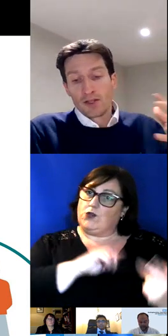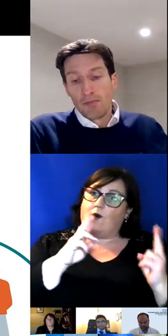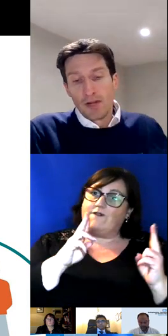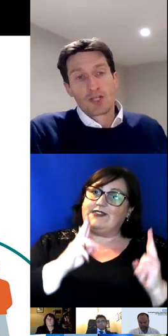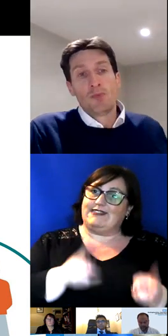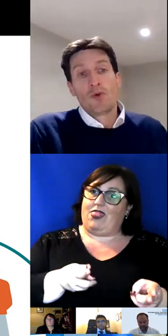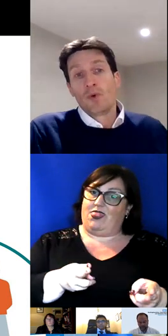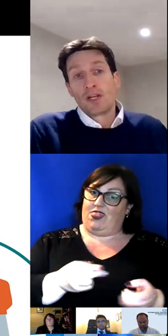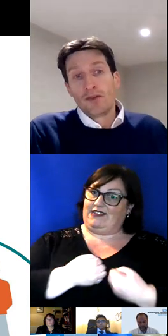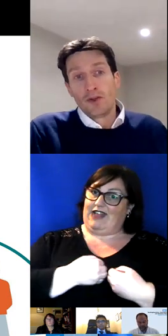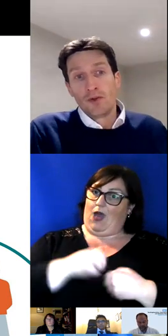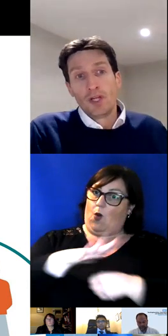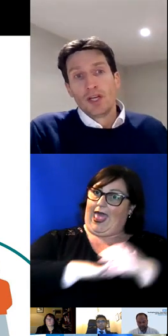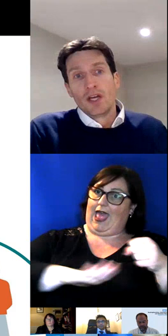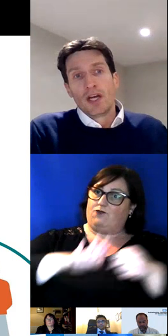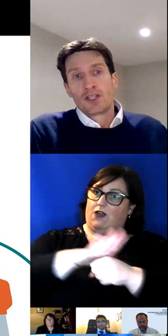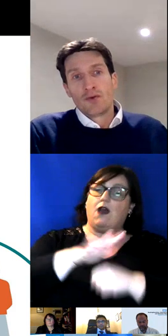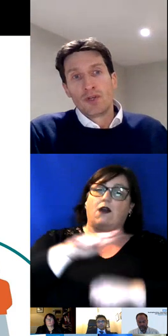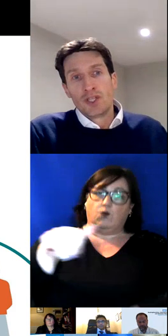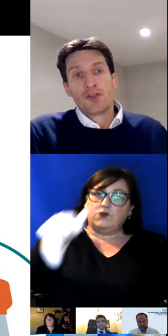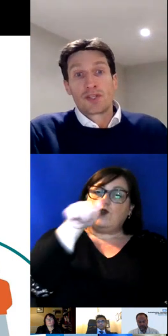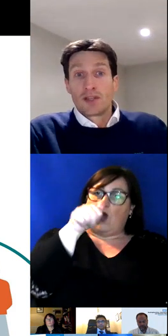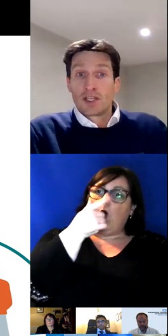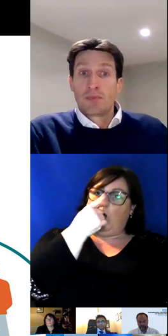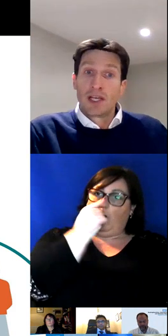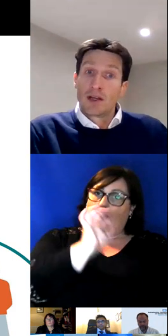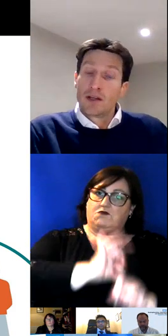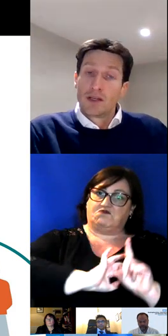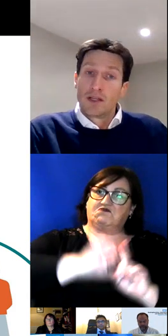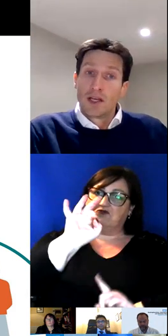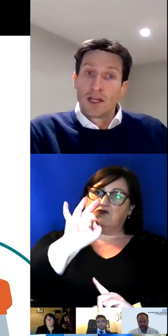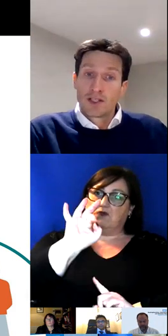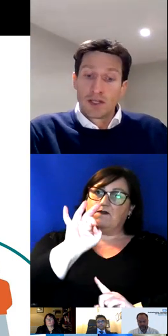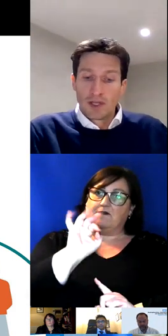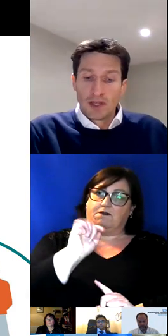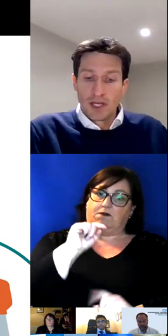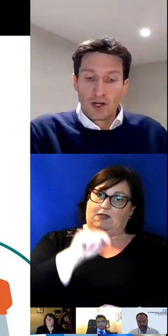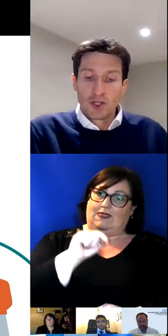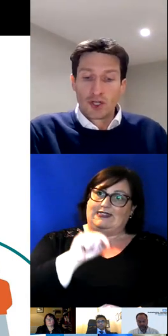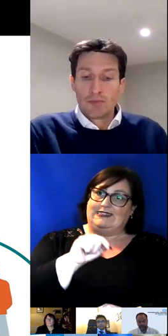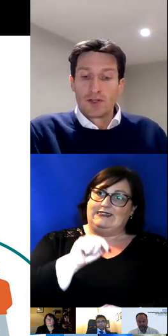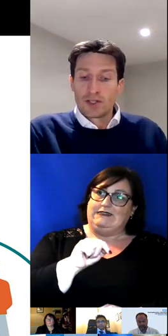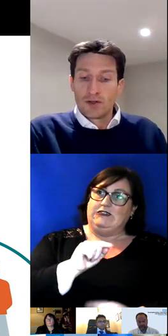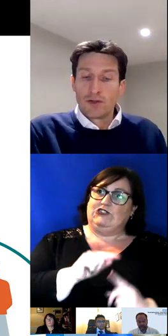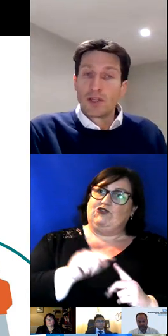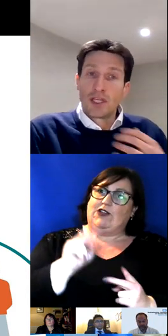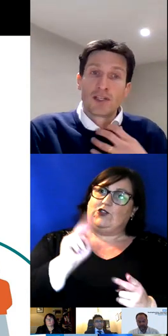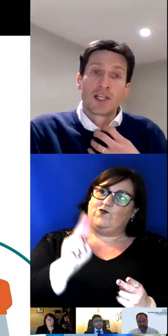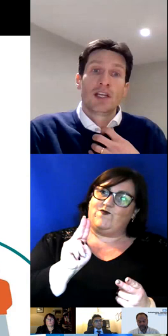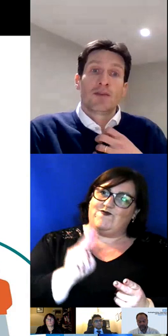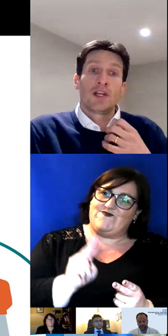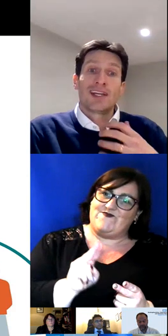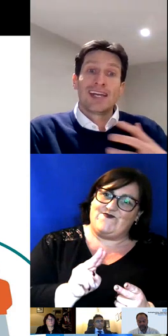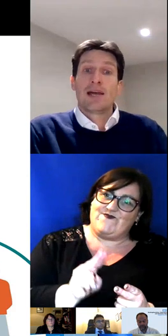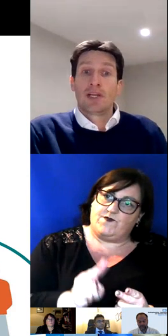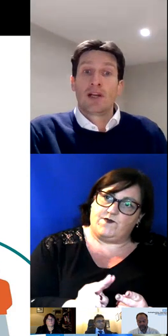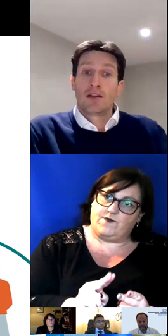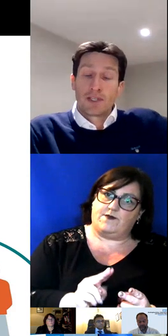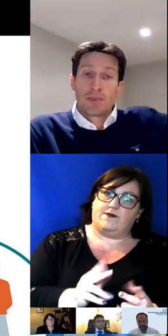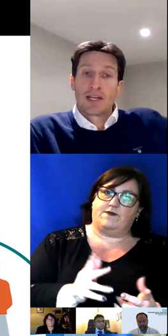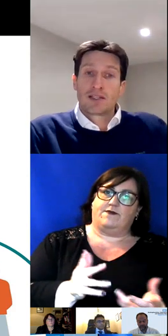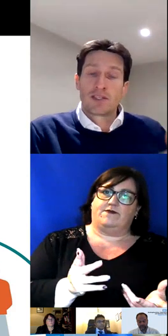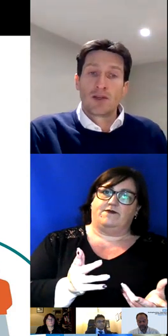area. And there's much more that we can do to reduce this being something that contributes to the significant